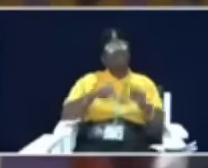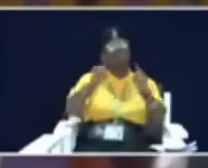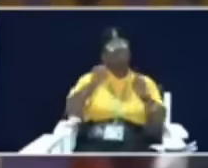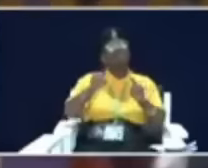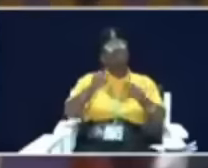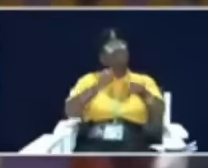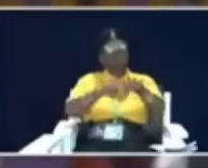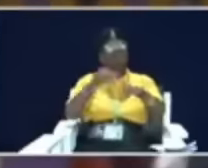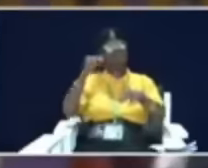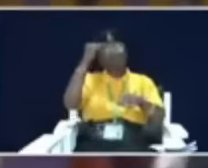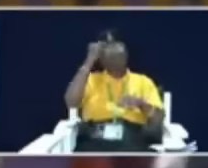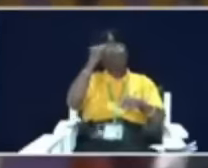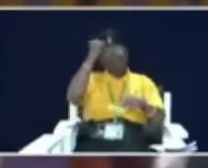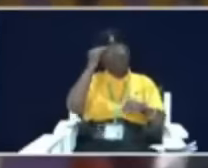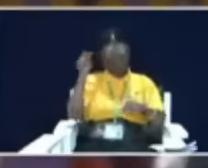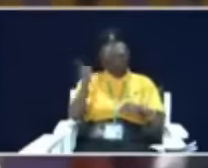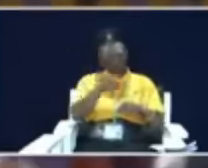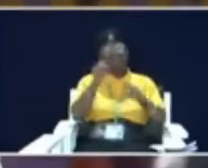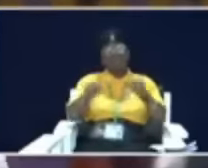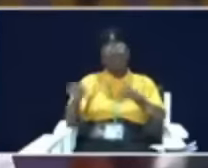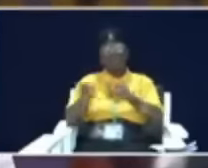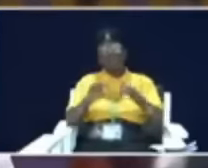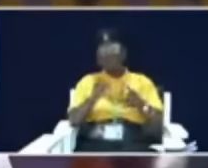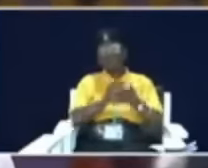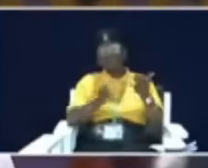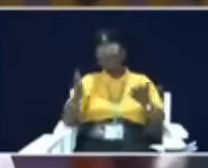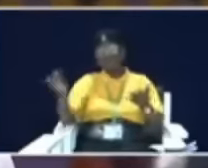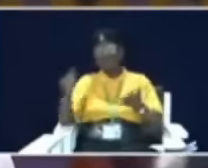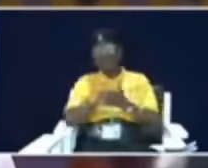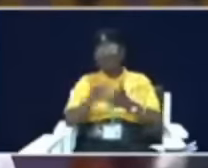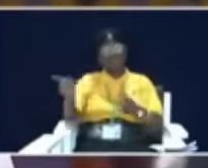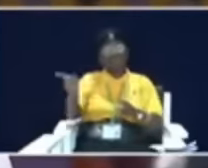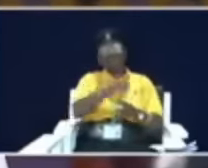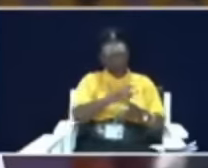that you will never be able to reverse.